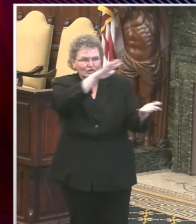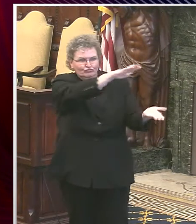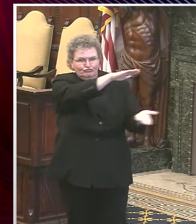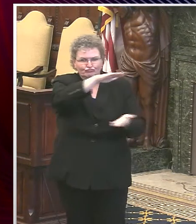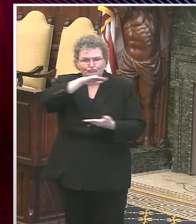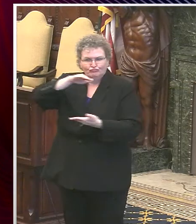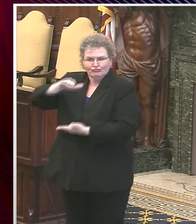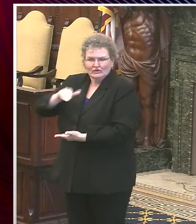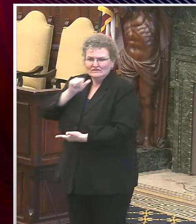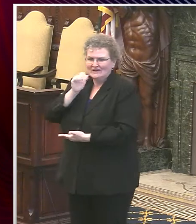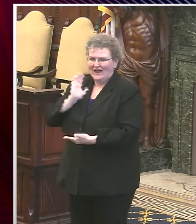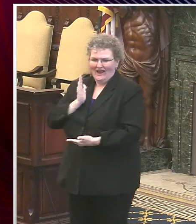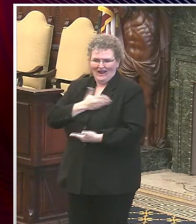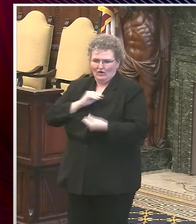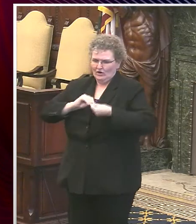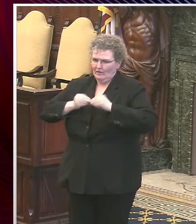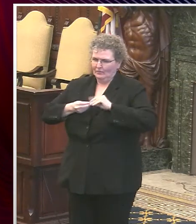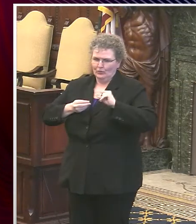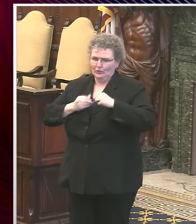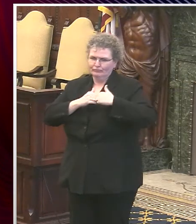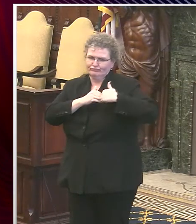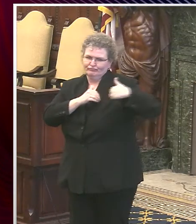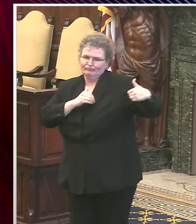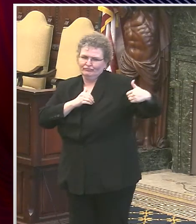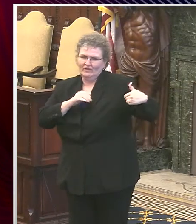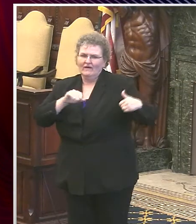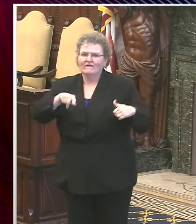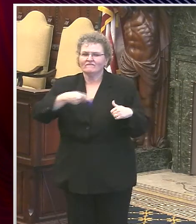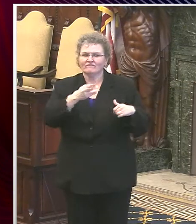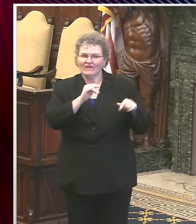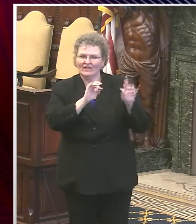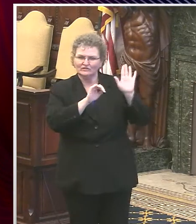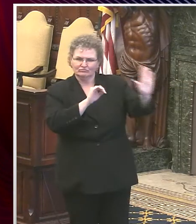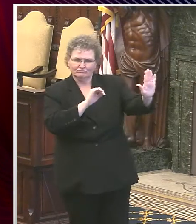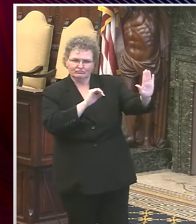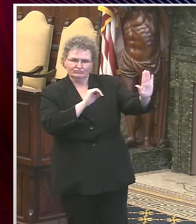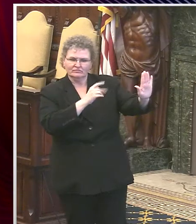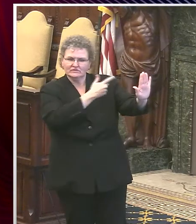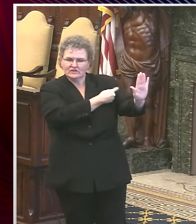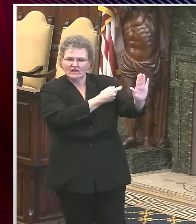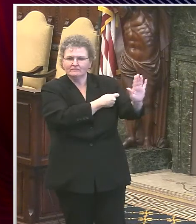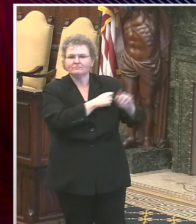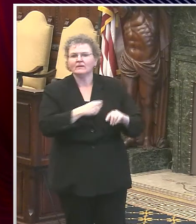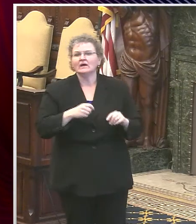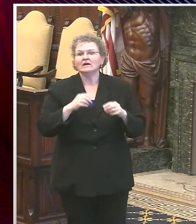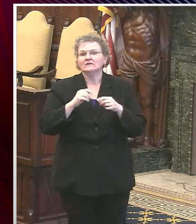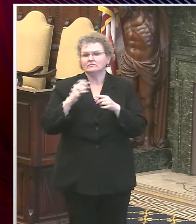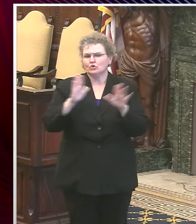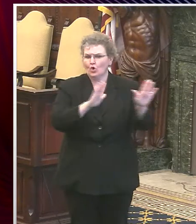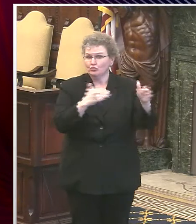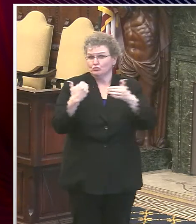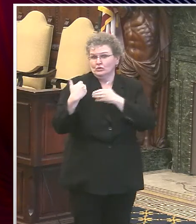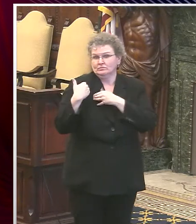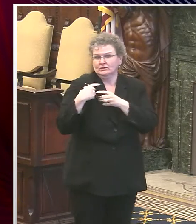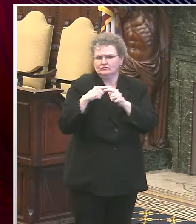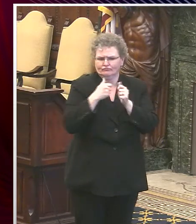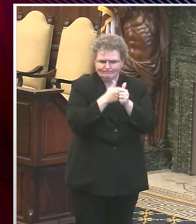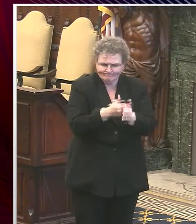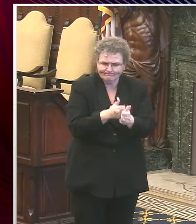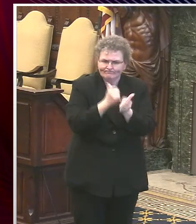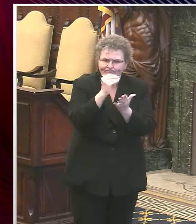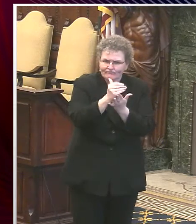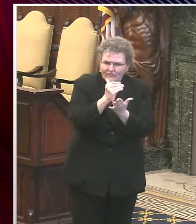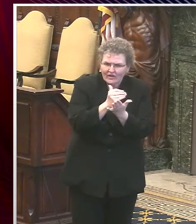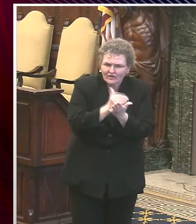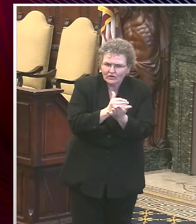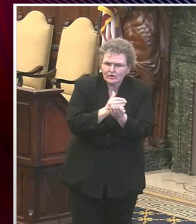allocation, and it's Pfizer vaccine. And the city's responsibility is that we have established the protocols under which they're working. We are